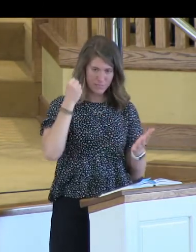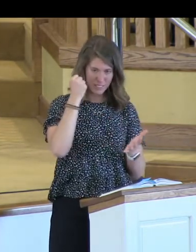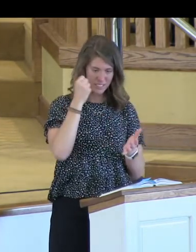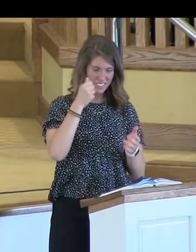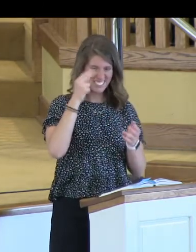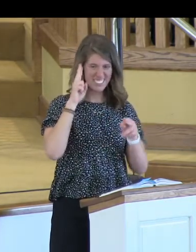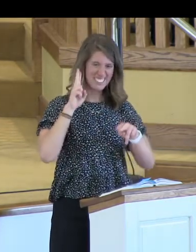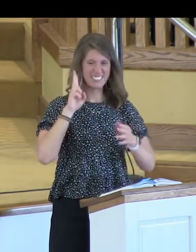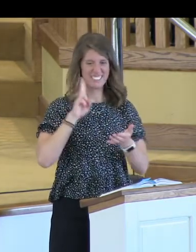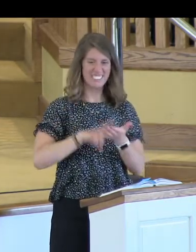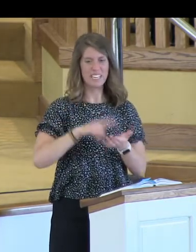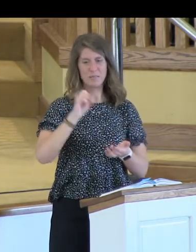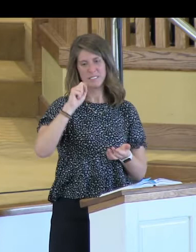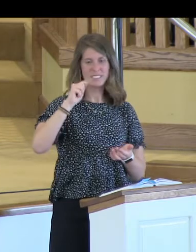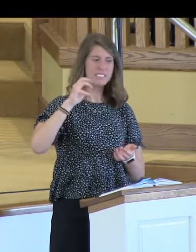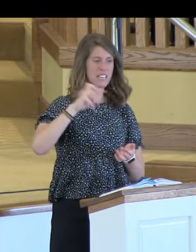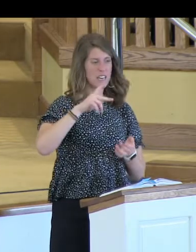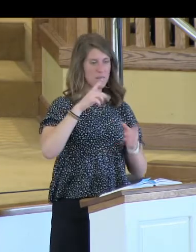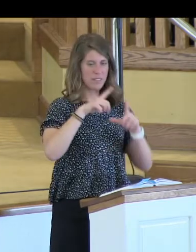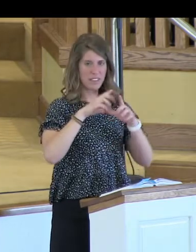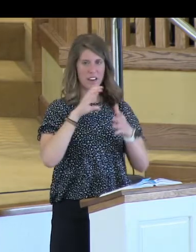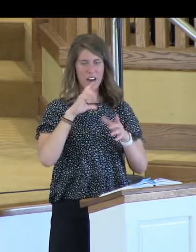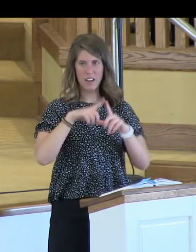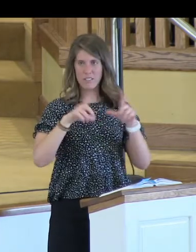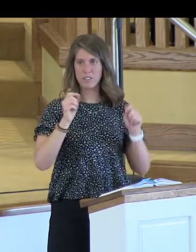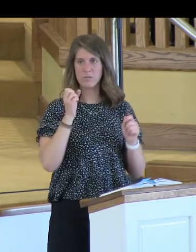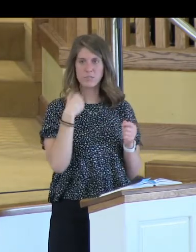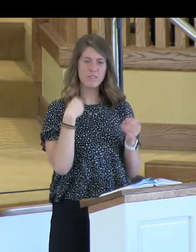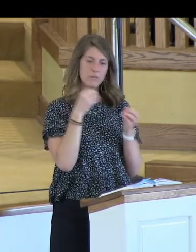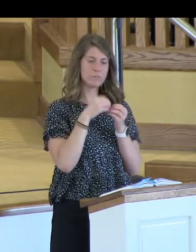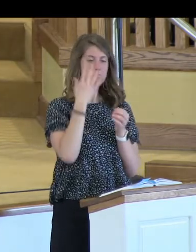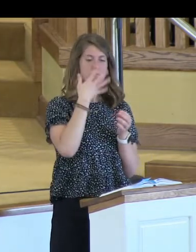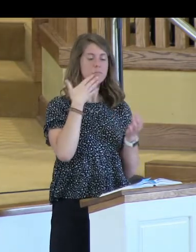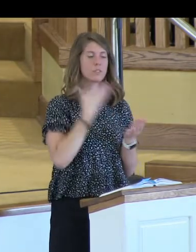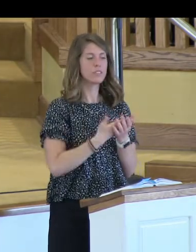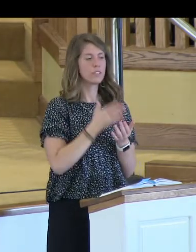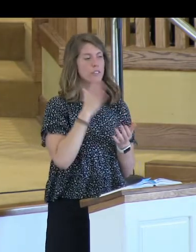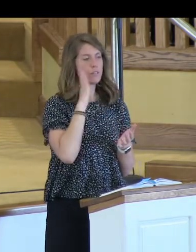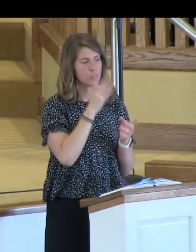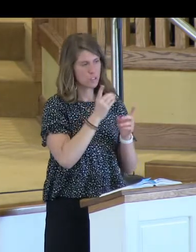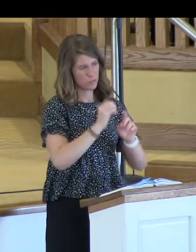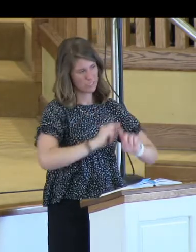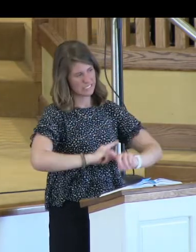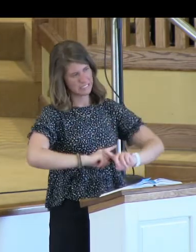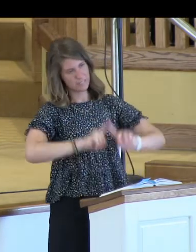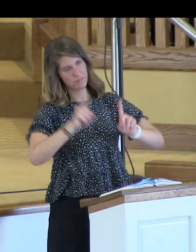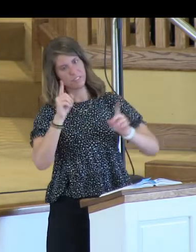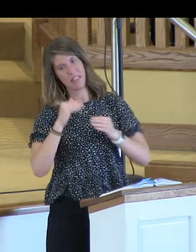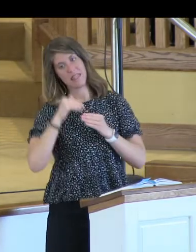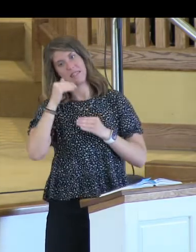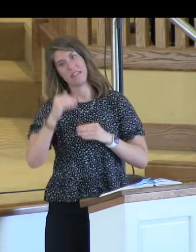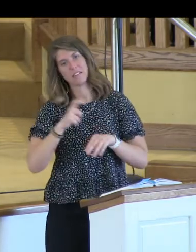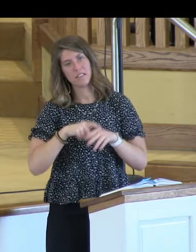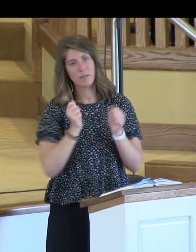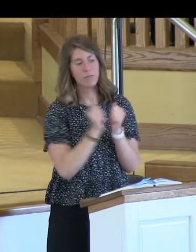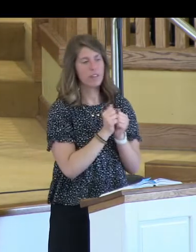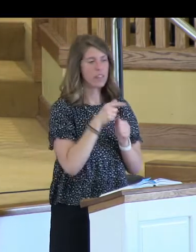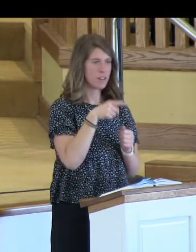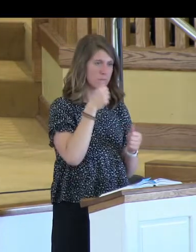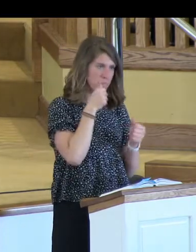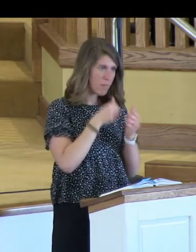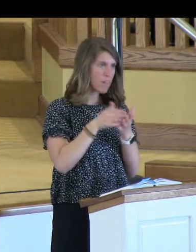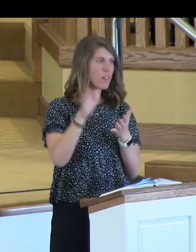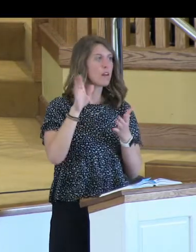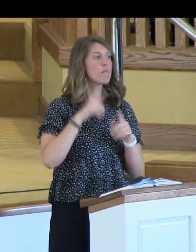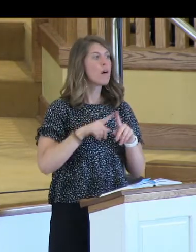envelopes. That way they give a little bit more of an eye appeal, so they won't just be tossed. We're going to do a little something different next time with the mailers,